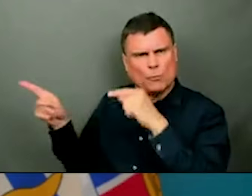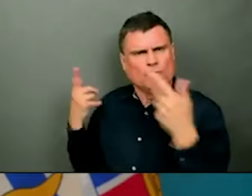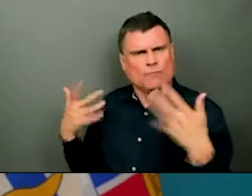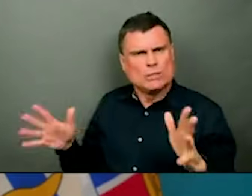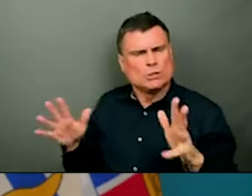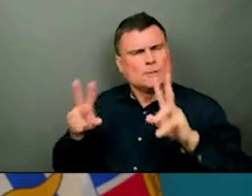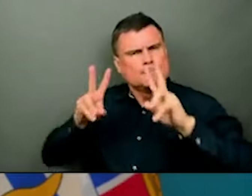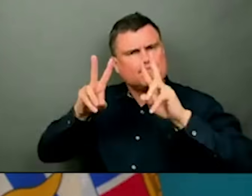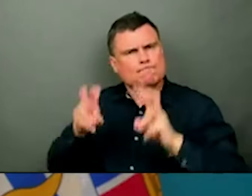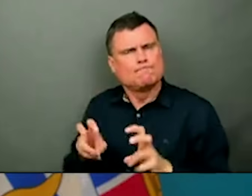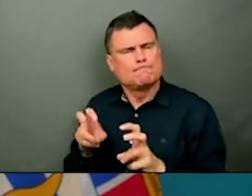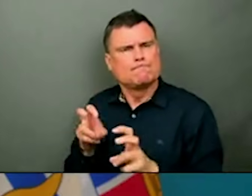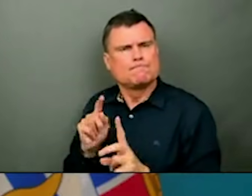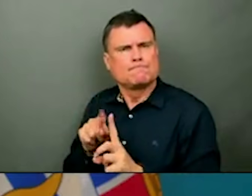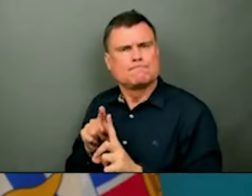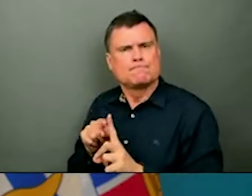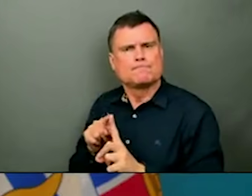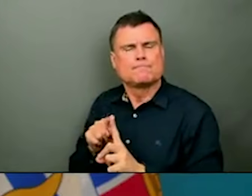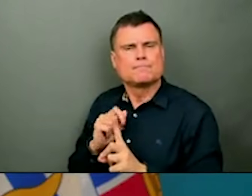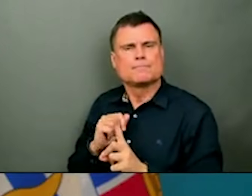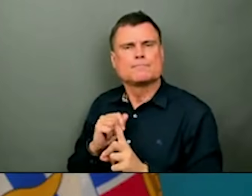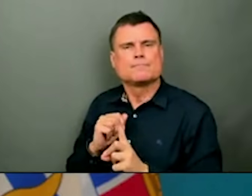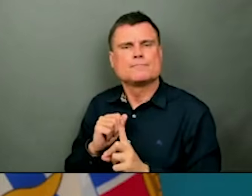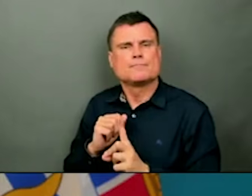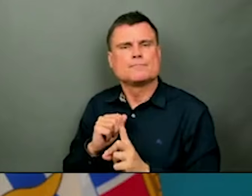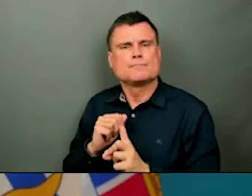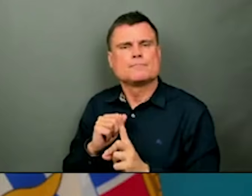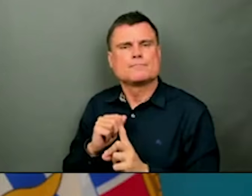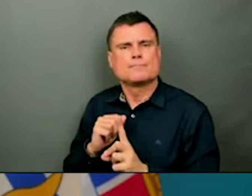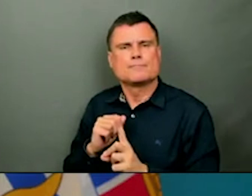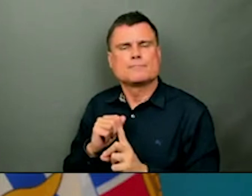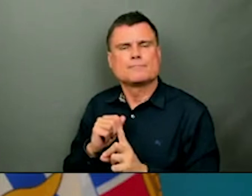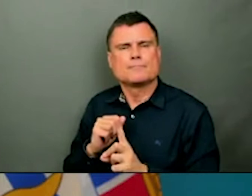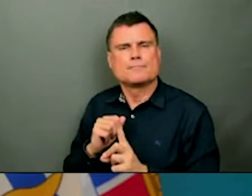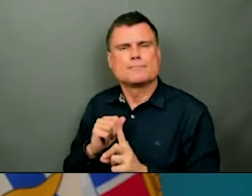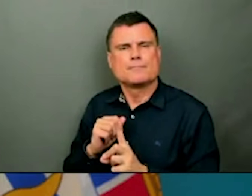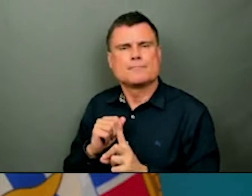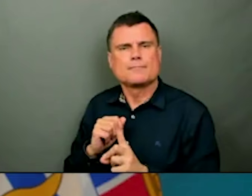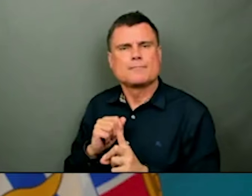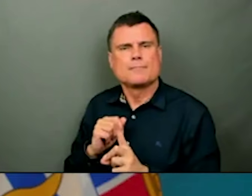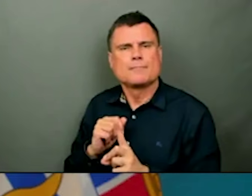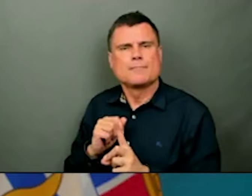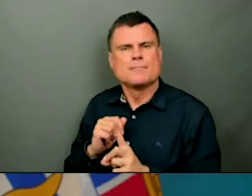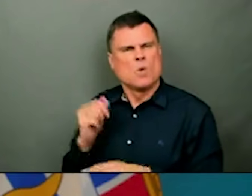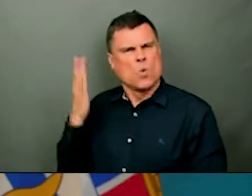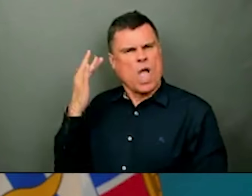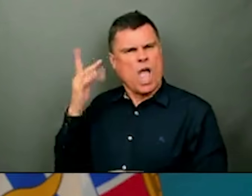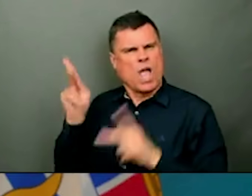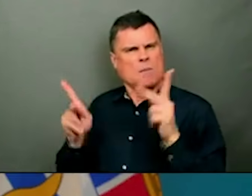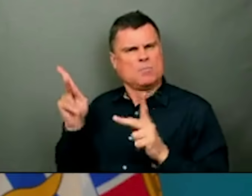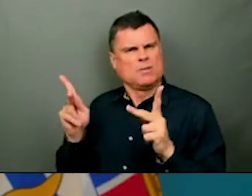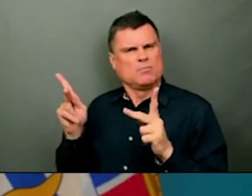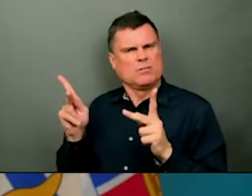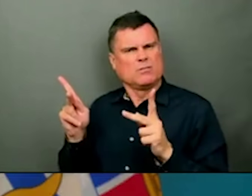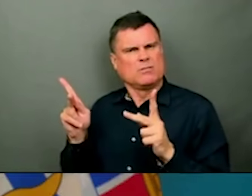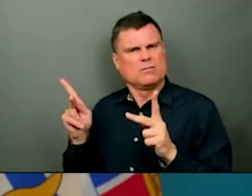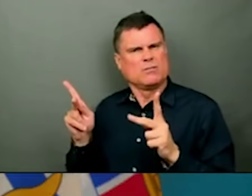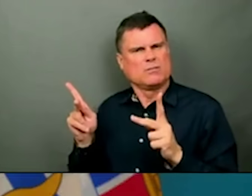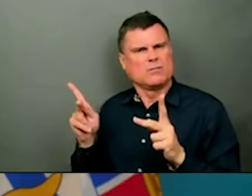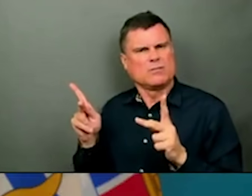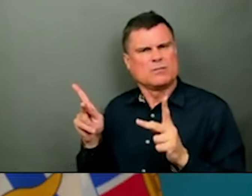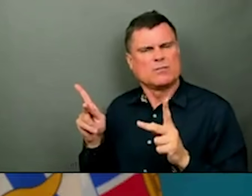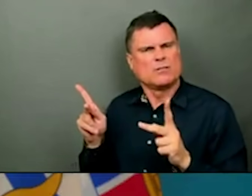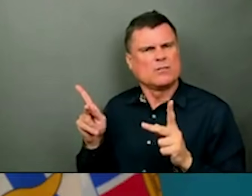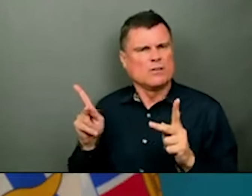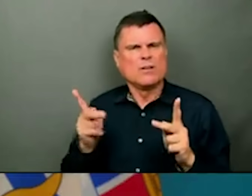governments or maybe public health's part as to why there is low registration rate in racialized community.